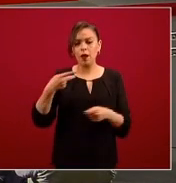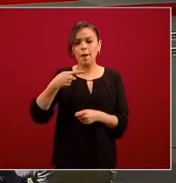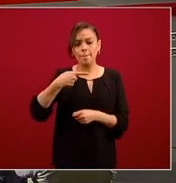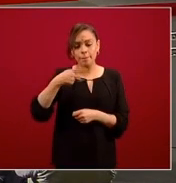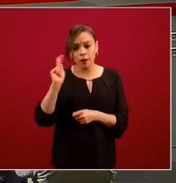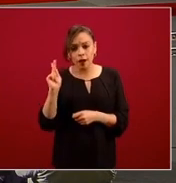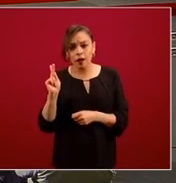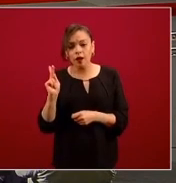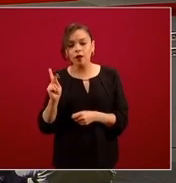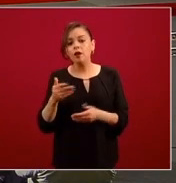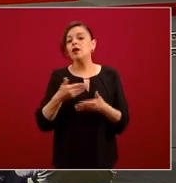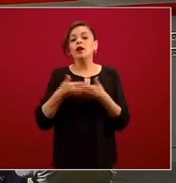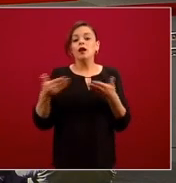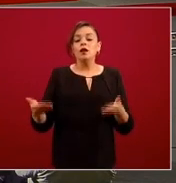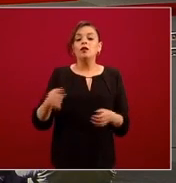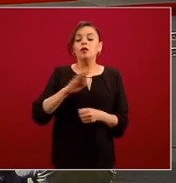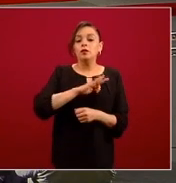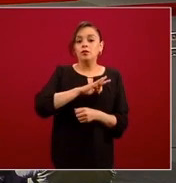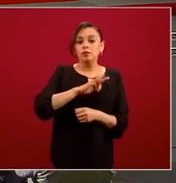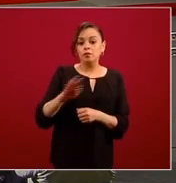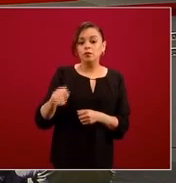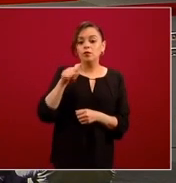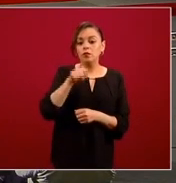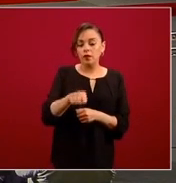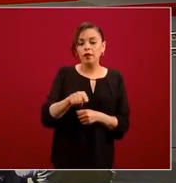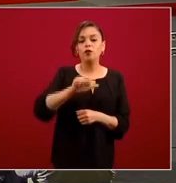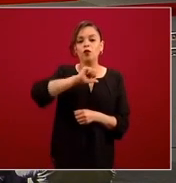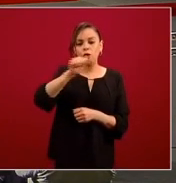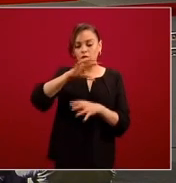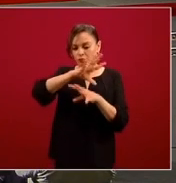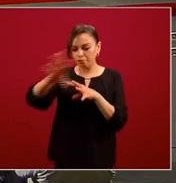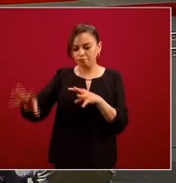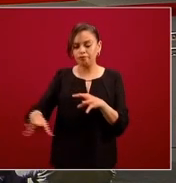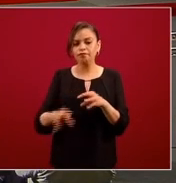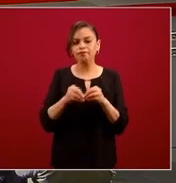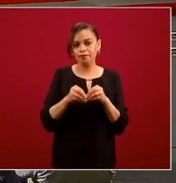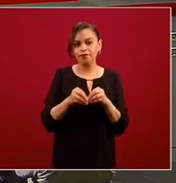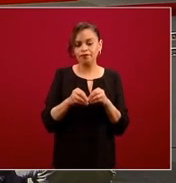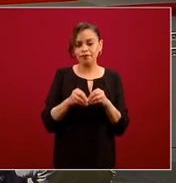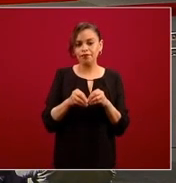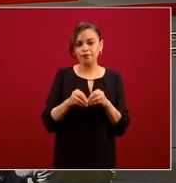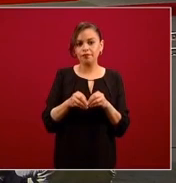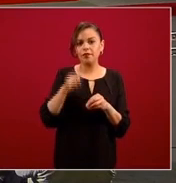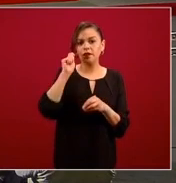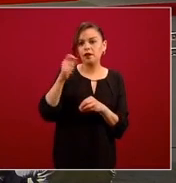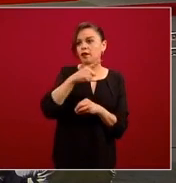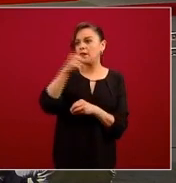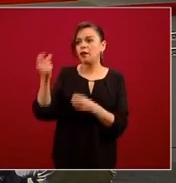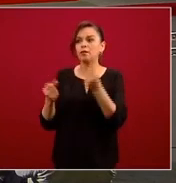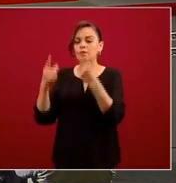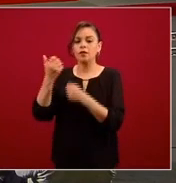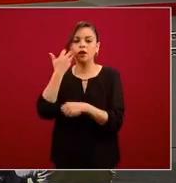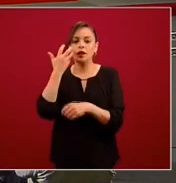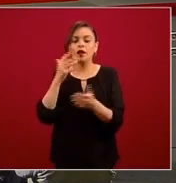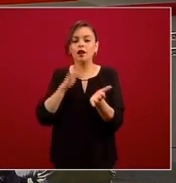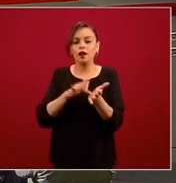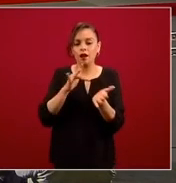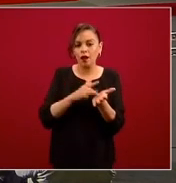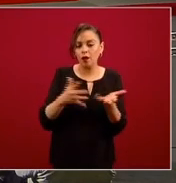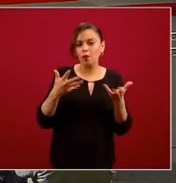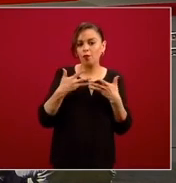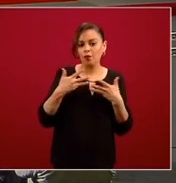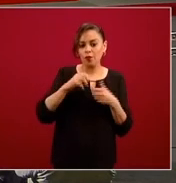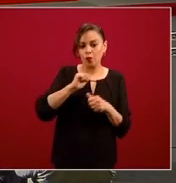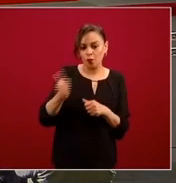But of course, we want to be open to the possibility of incorporating other types of equipment and